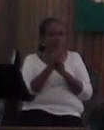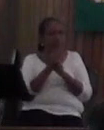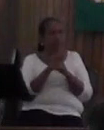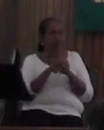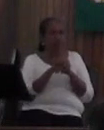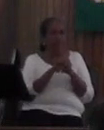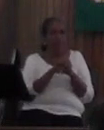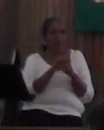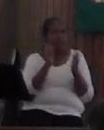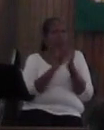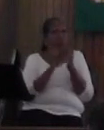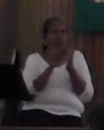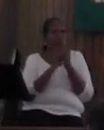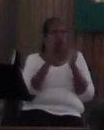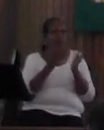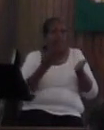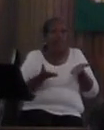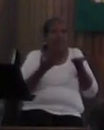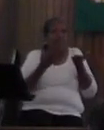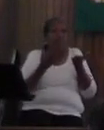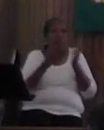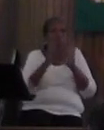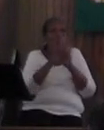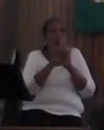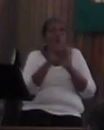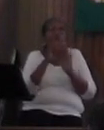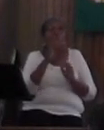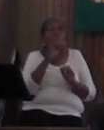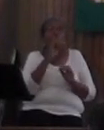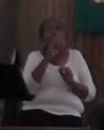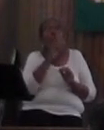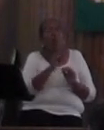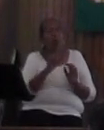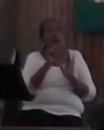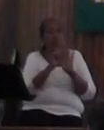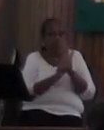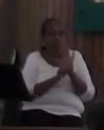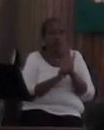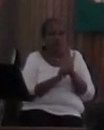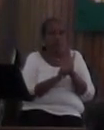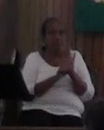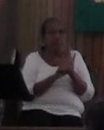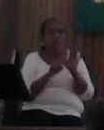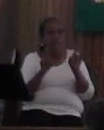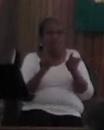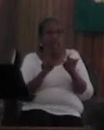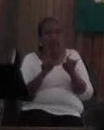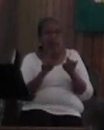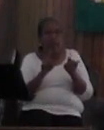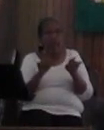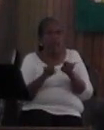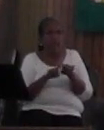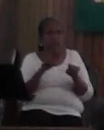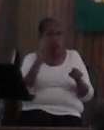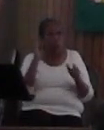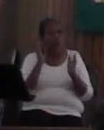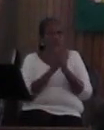the writer lifts up the Old Testament saints as witnesses of those who lived by